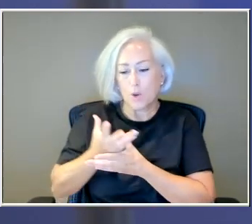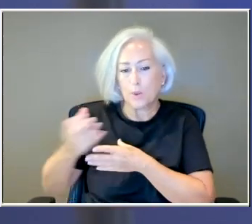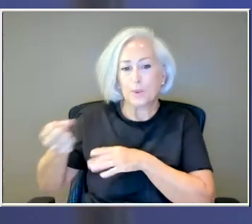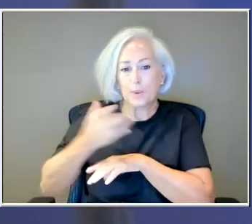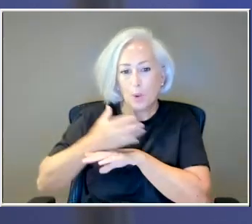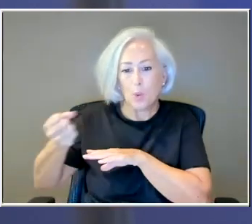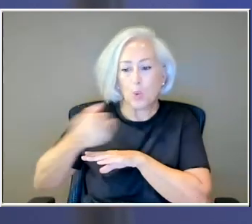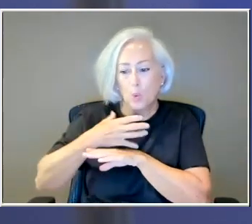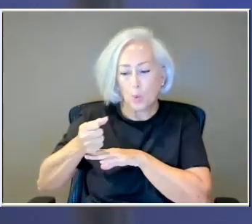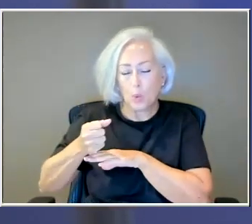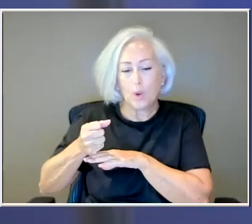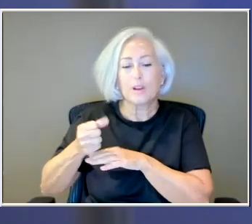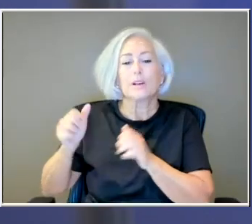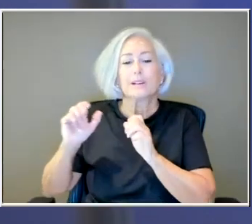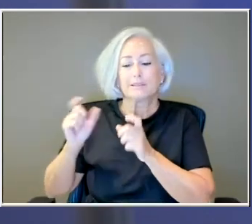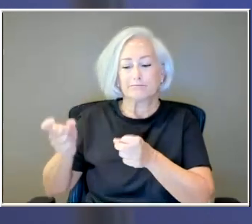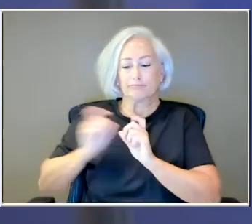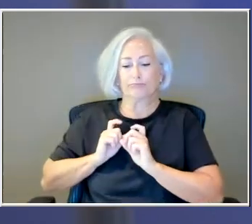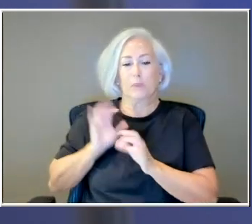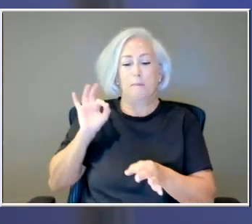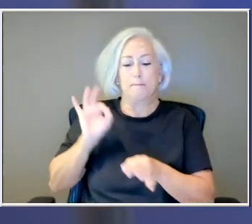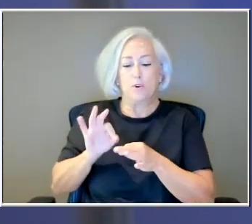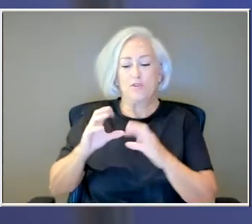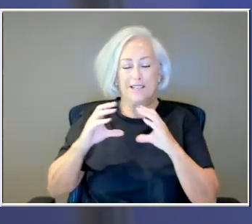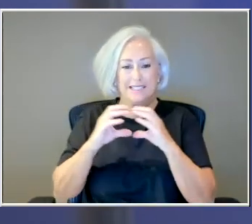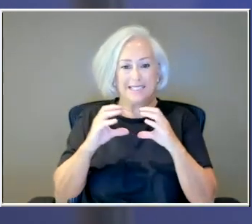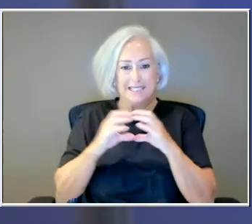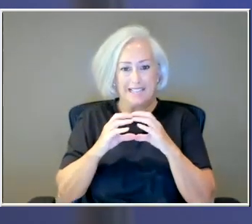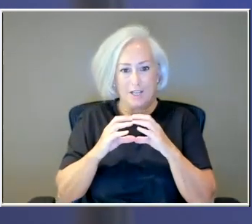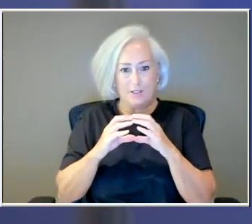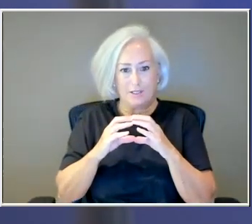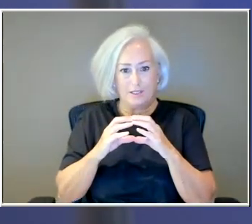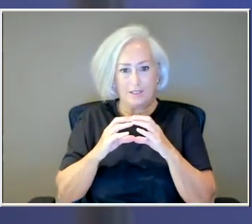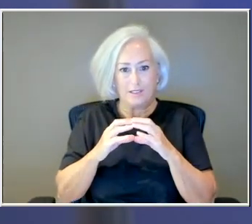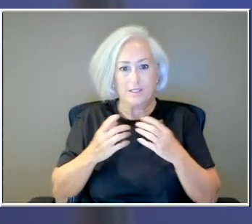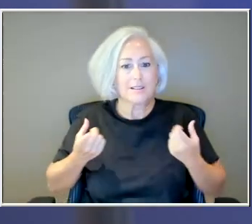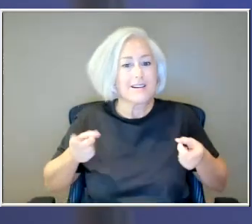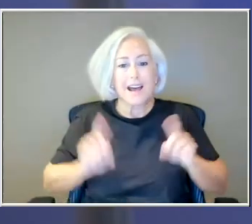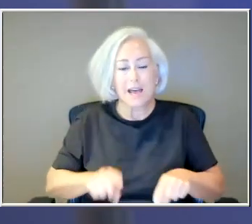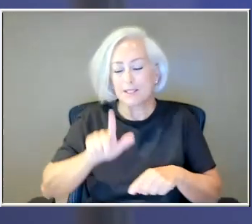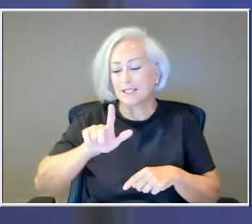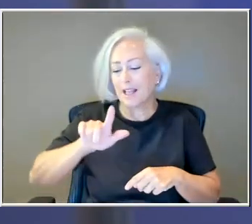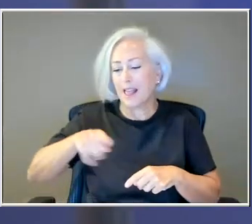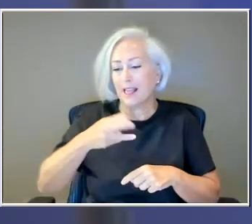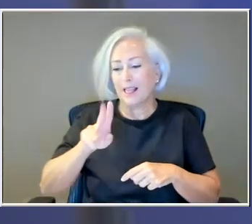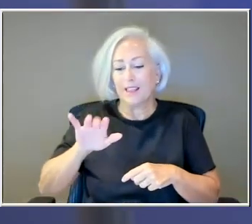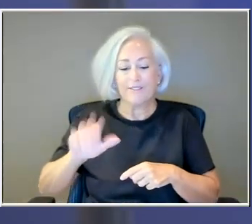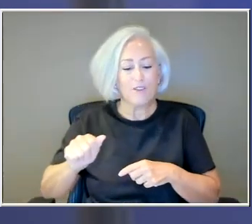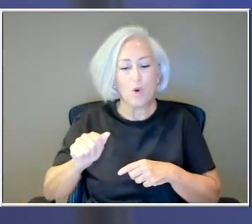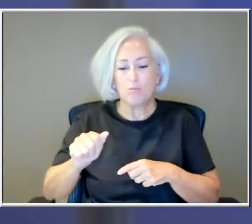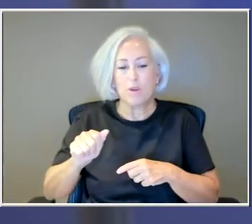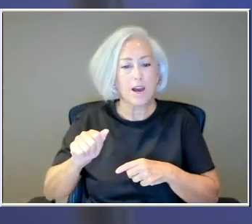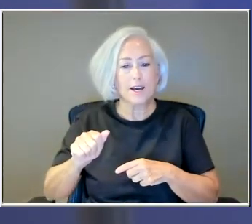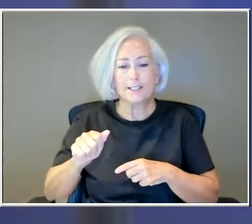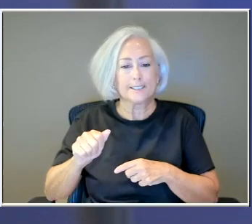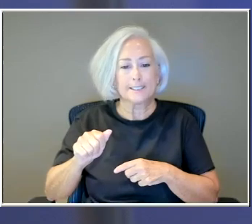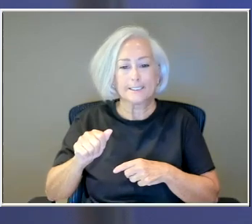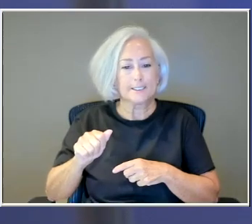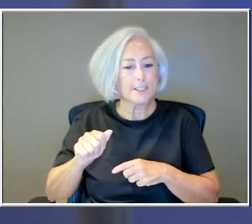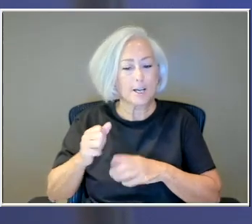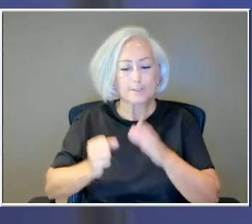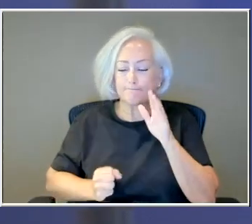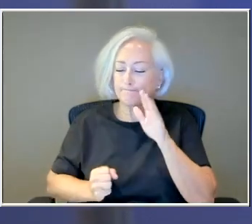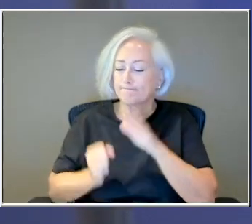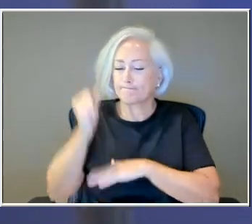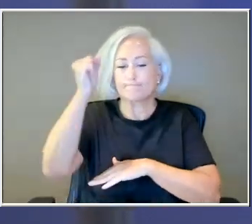cells. What had happened is the lymphoma broke through. So despite our best efforts, unfortunately, the